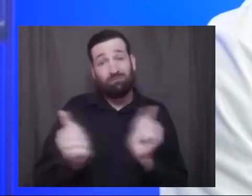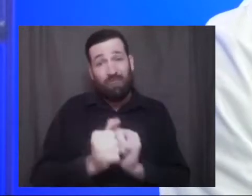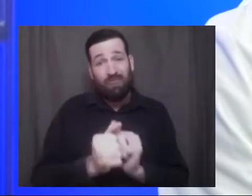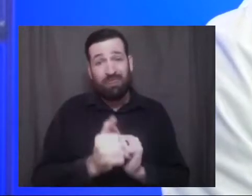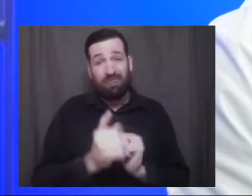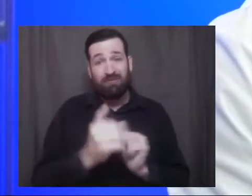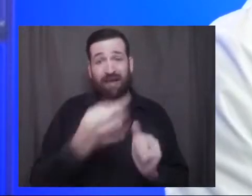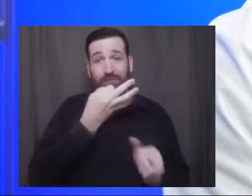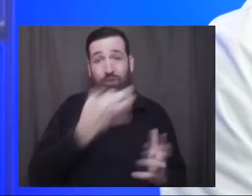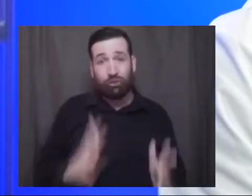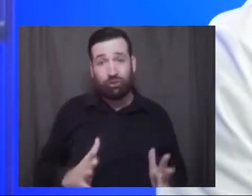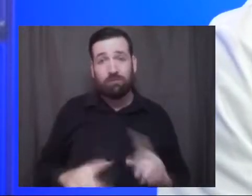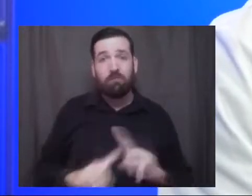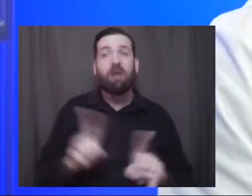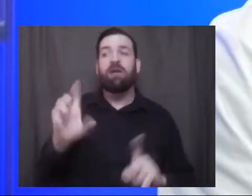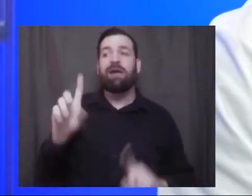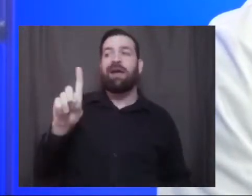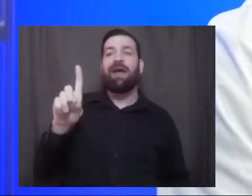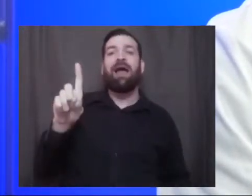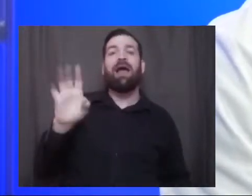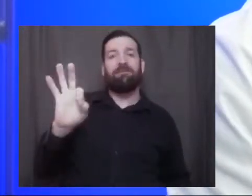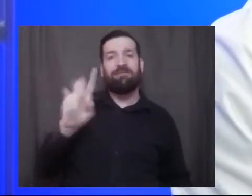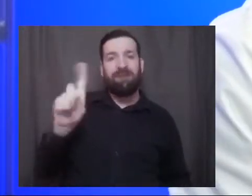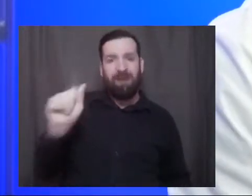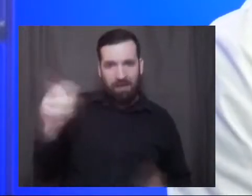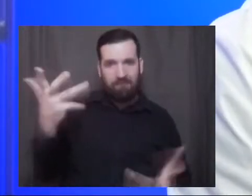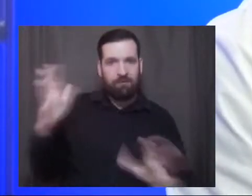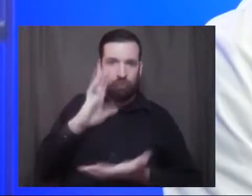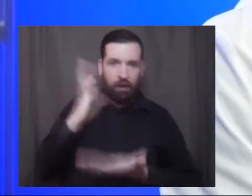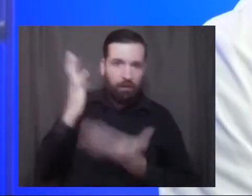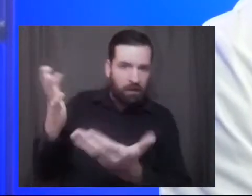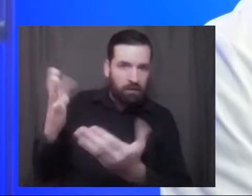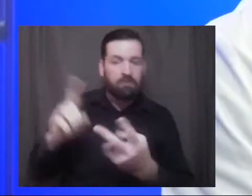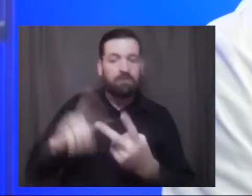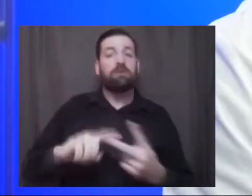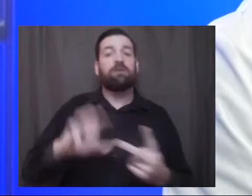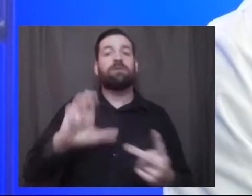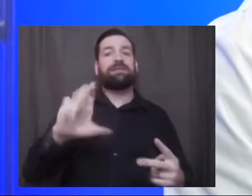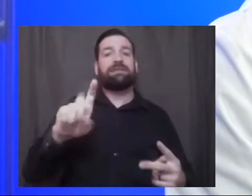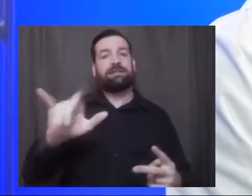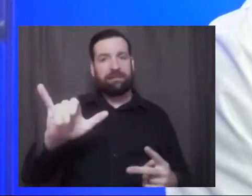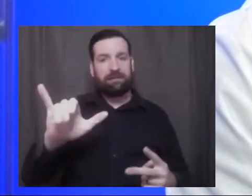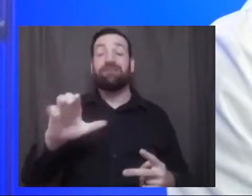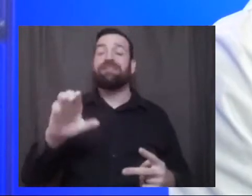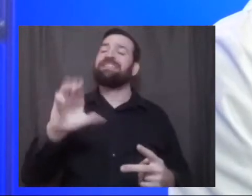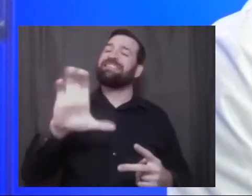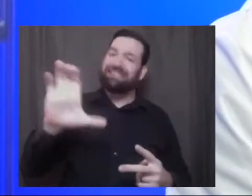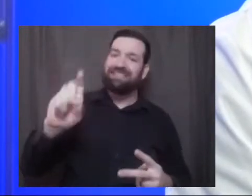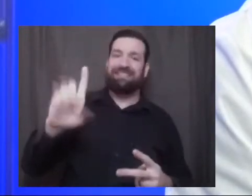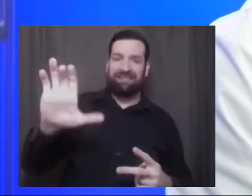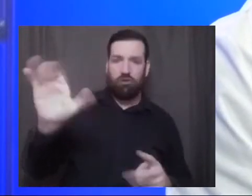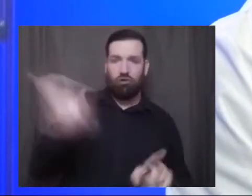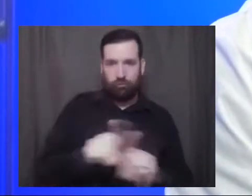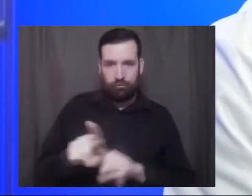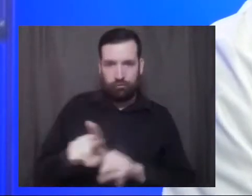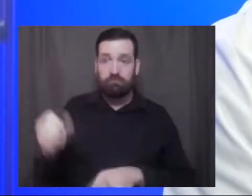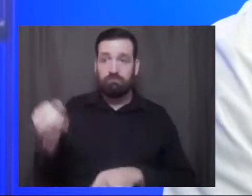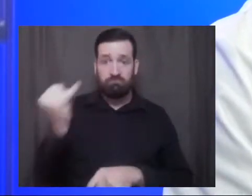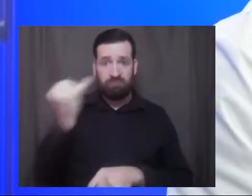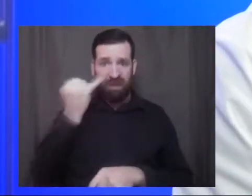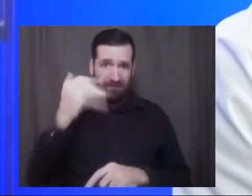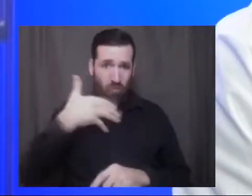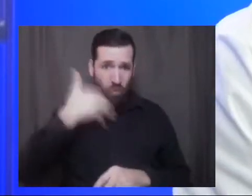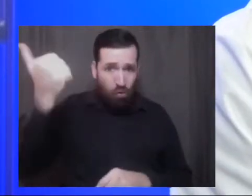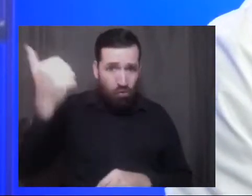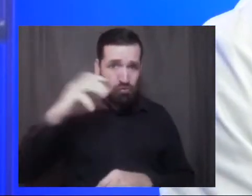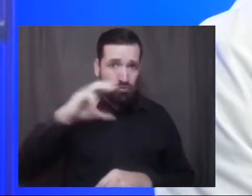has recommended it. The CDC has followed suit as well. And I think if there is that chance, especially if you are in that older age group, 60 and